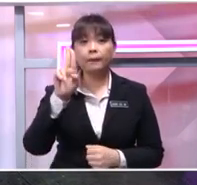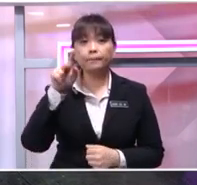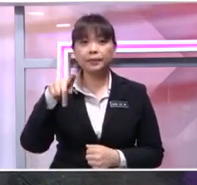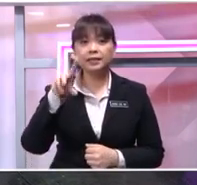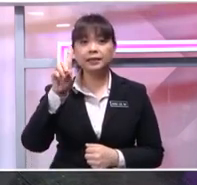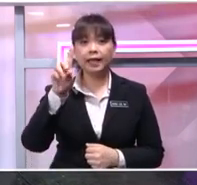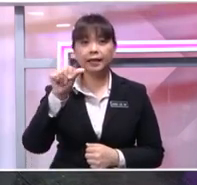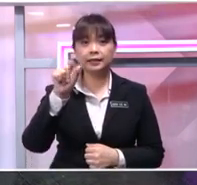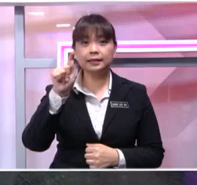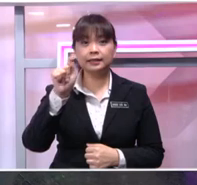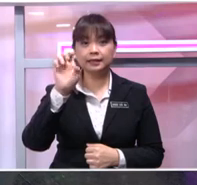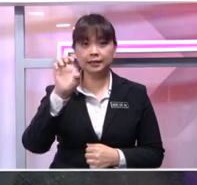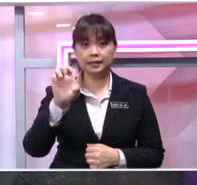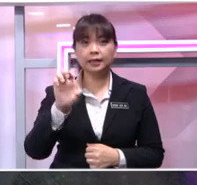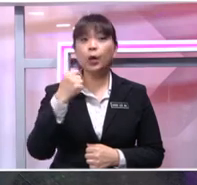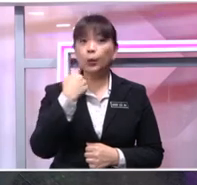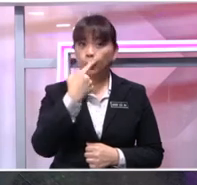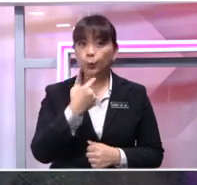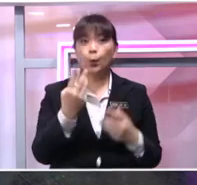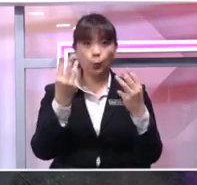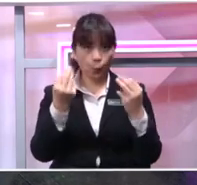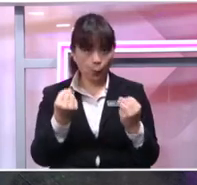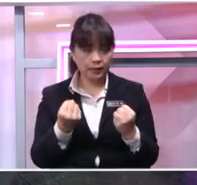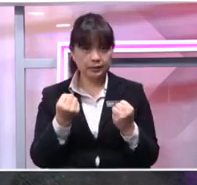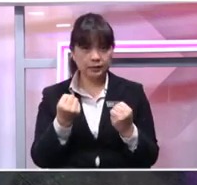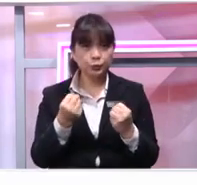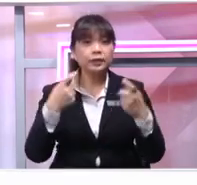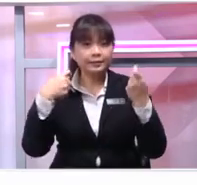The word is update. Who wants to do the honor?